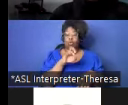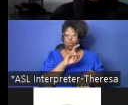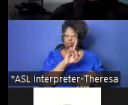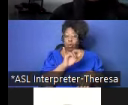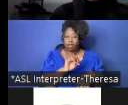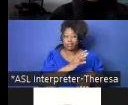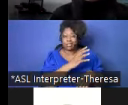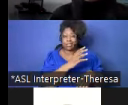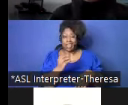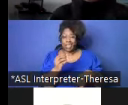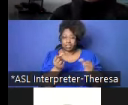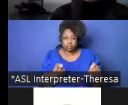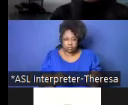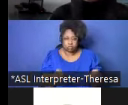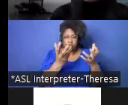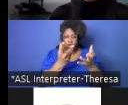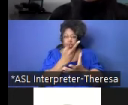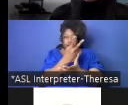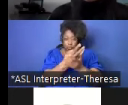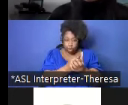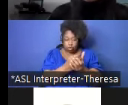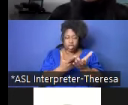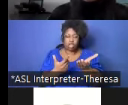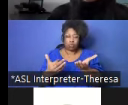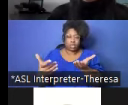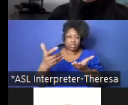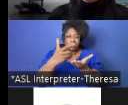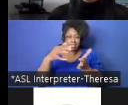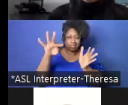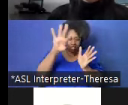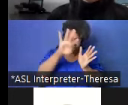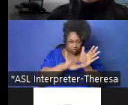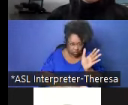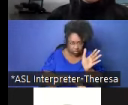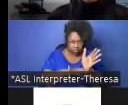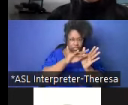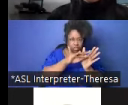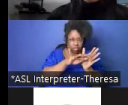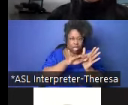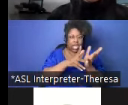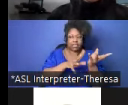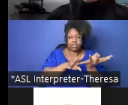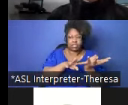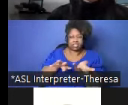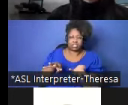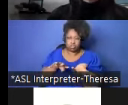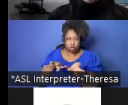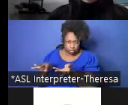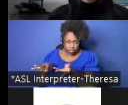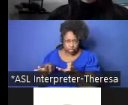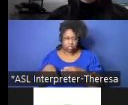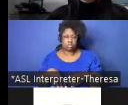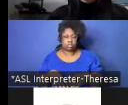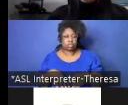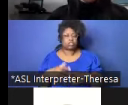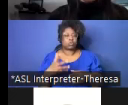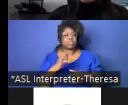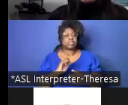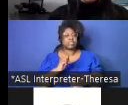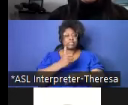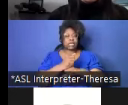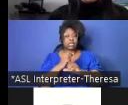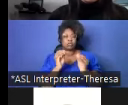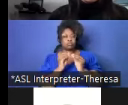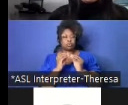as it's collected and discharged there along the coastline. And so incorporating additional green infrastructure